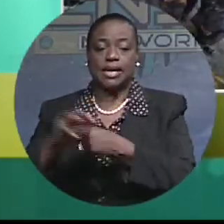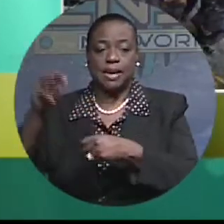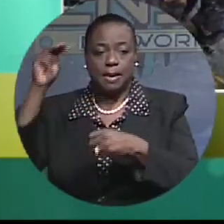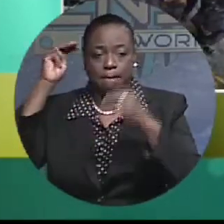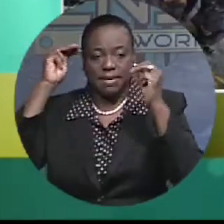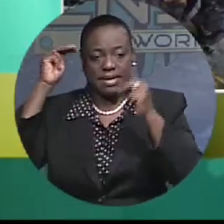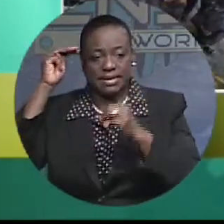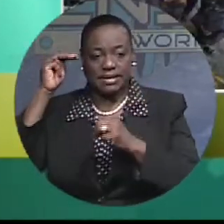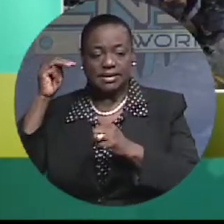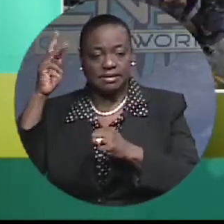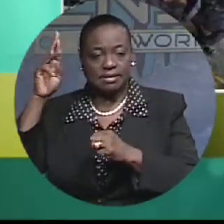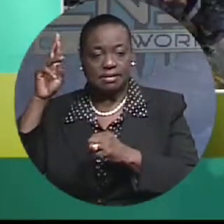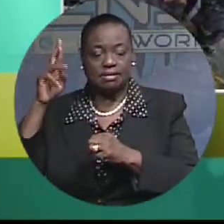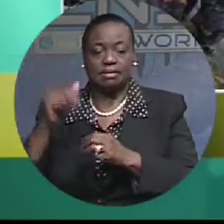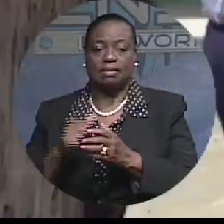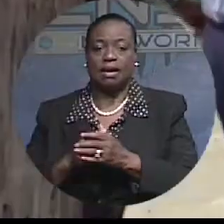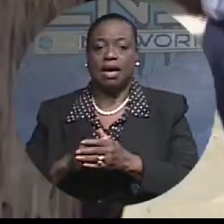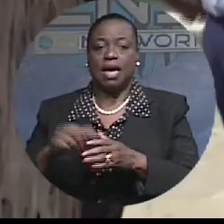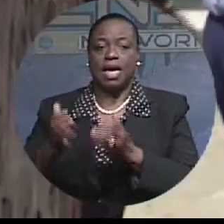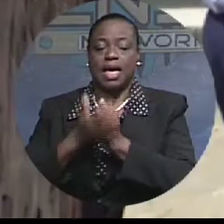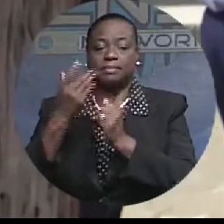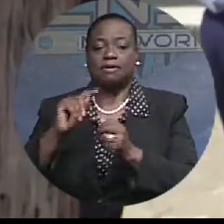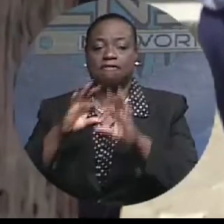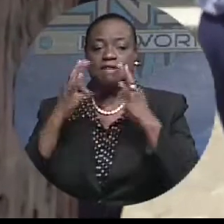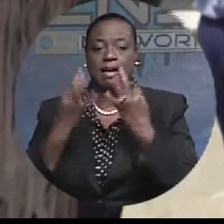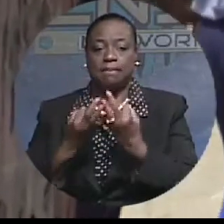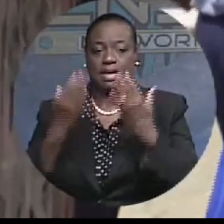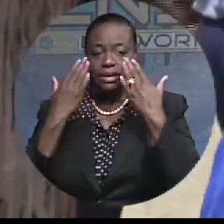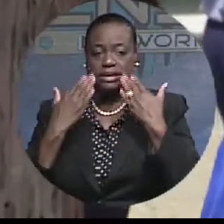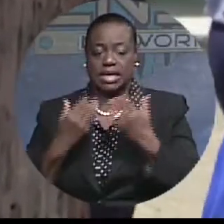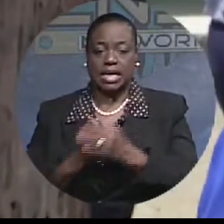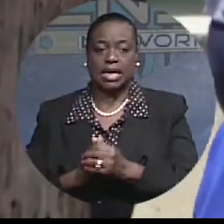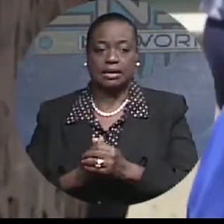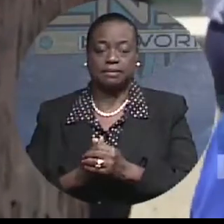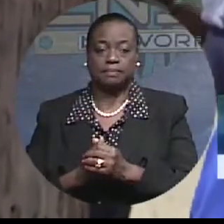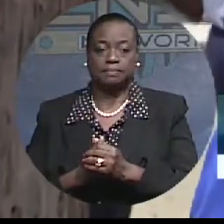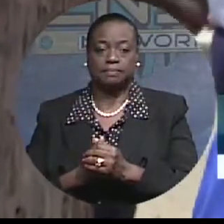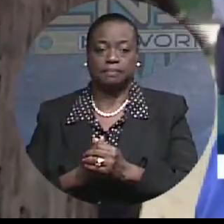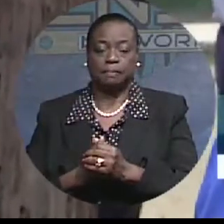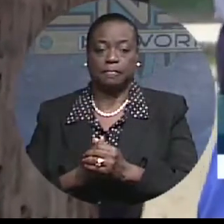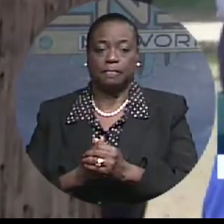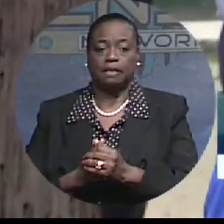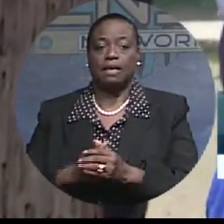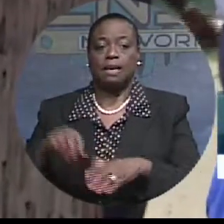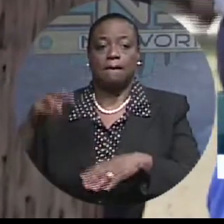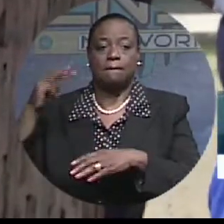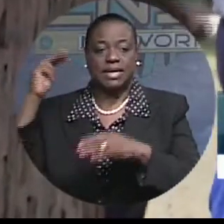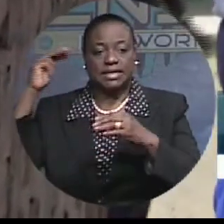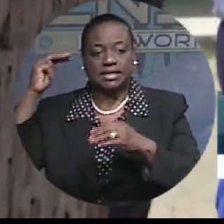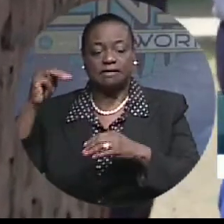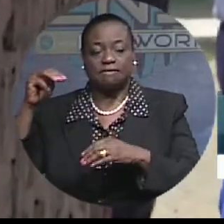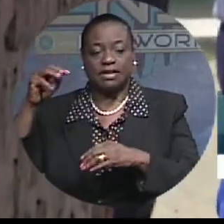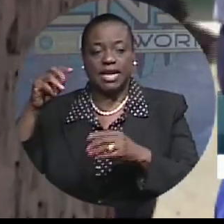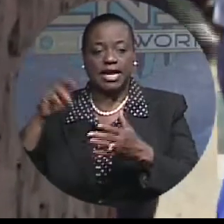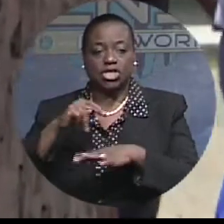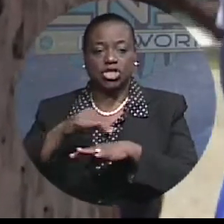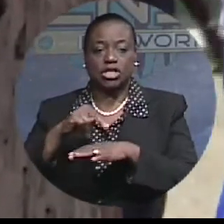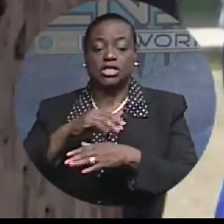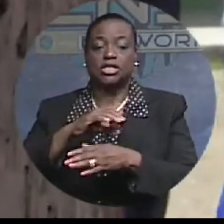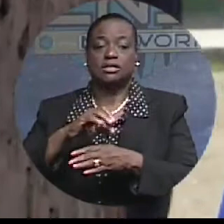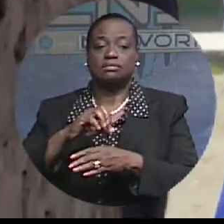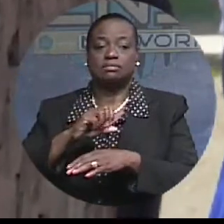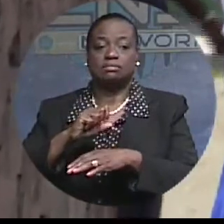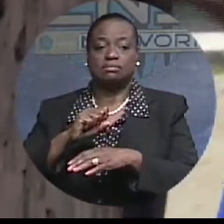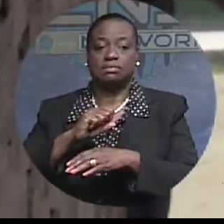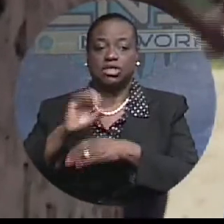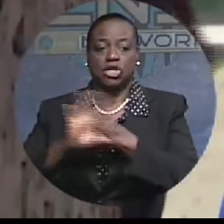a family grieve. Moments after officially launching Fire Services Week, Minister of National Security Dr. Bernard Nottage visited the